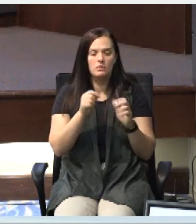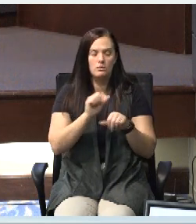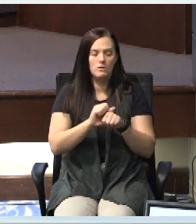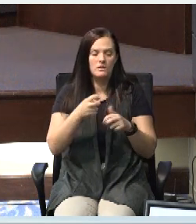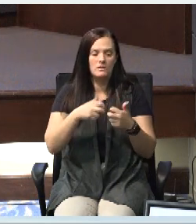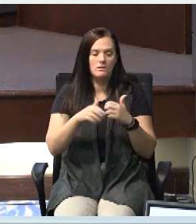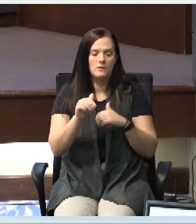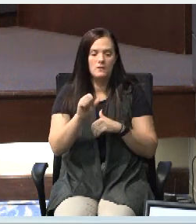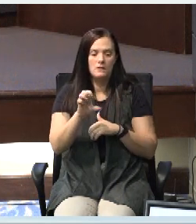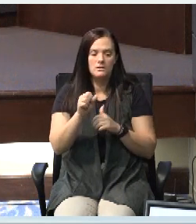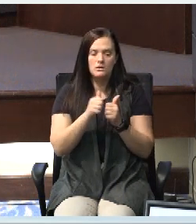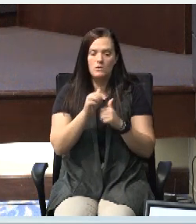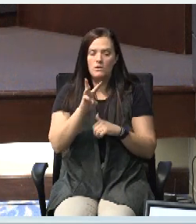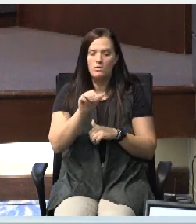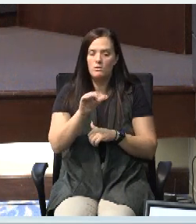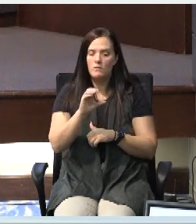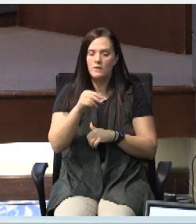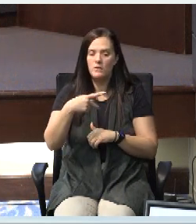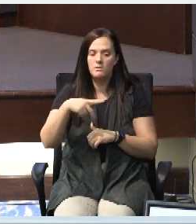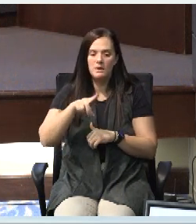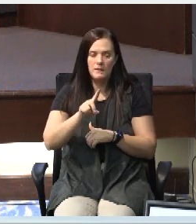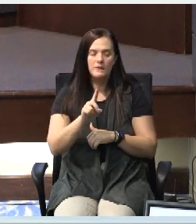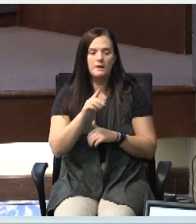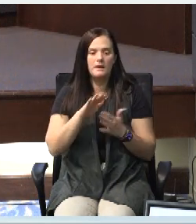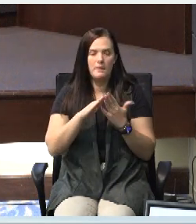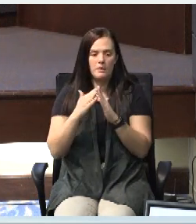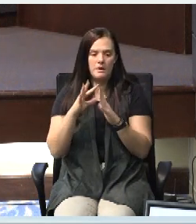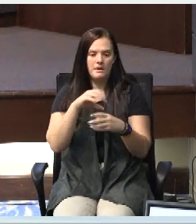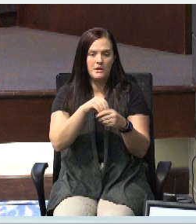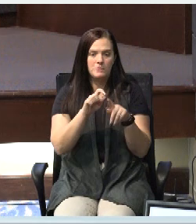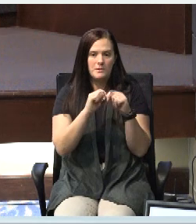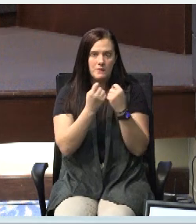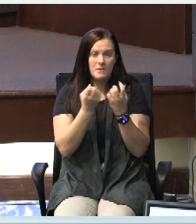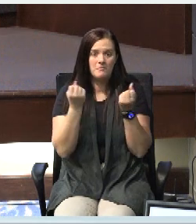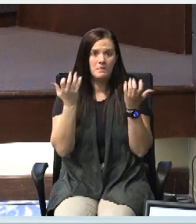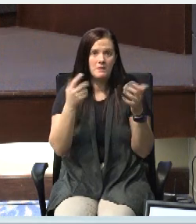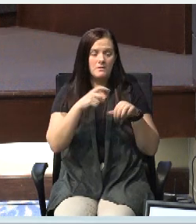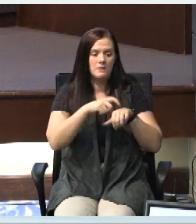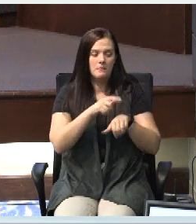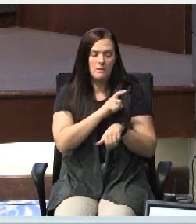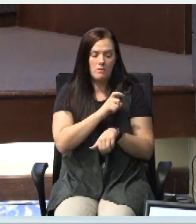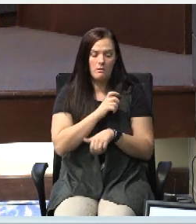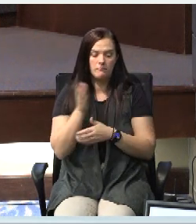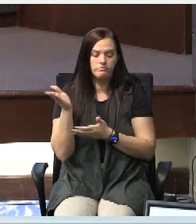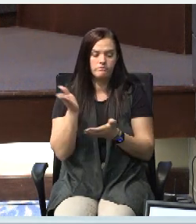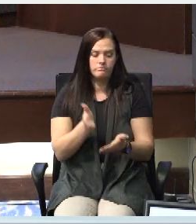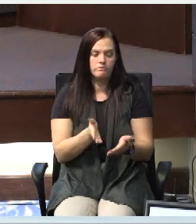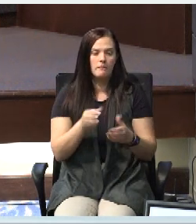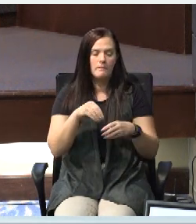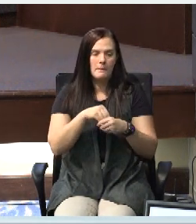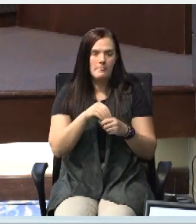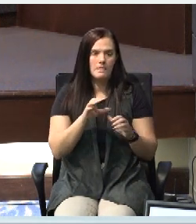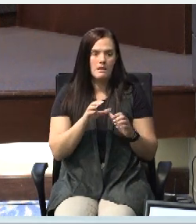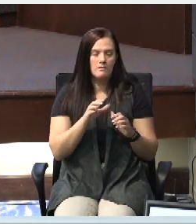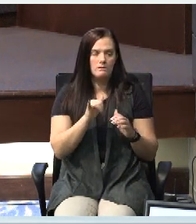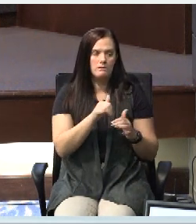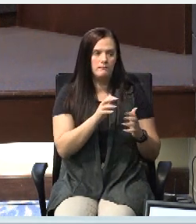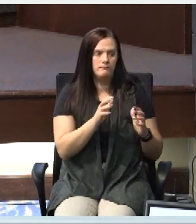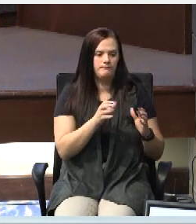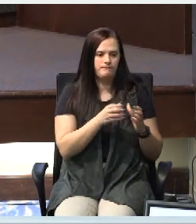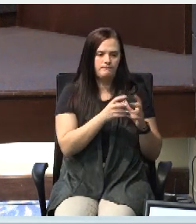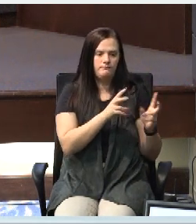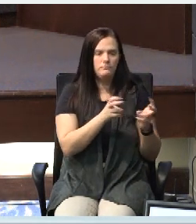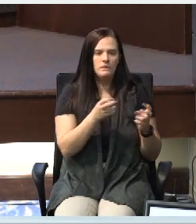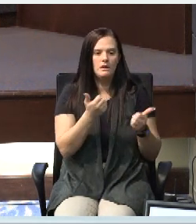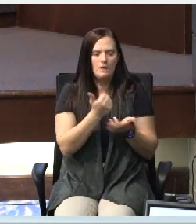cases with Waco PD's neighborhood engagement team. On many occasions, bringing law enforcement into the equation is beneficial due to the